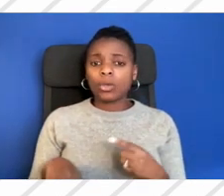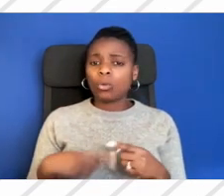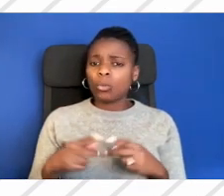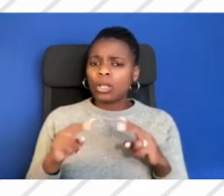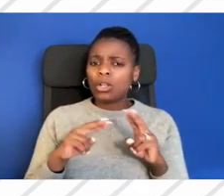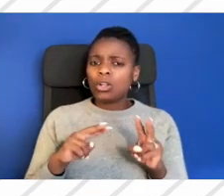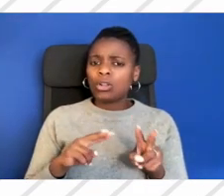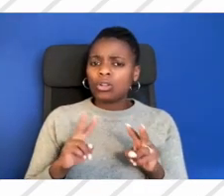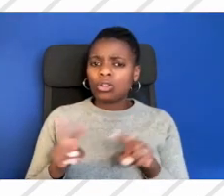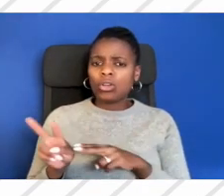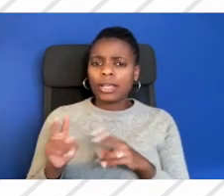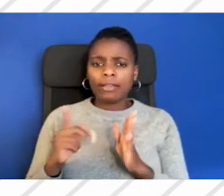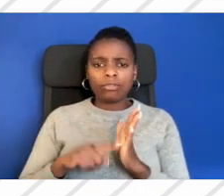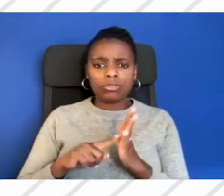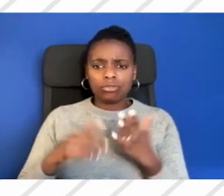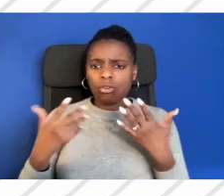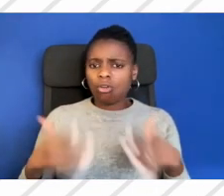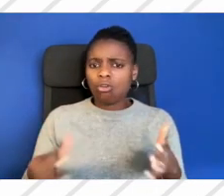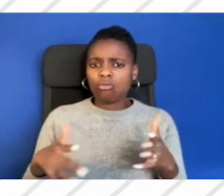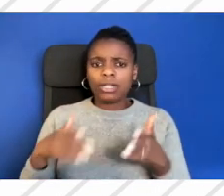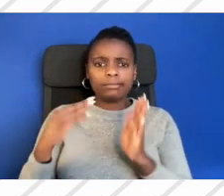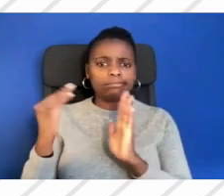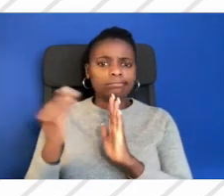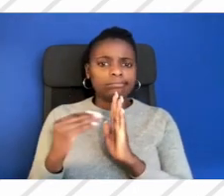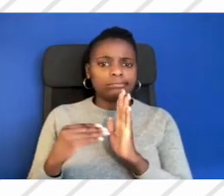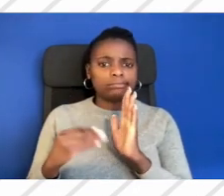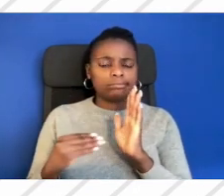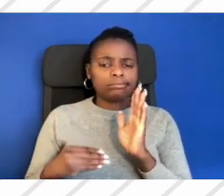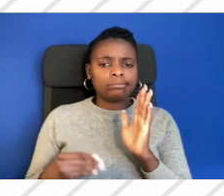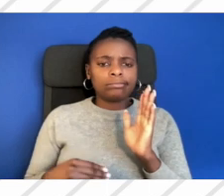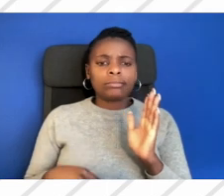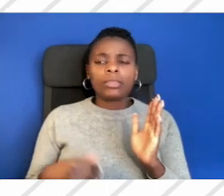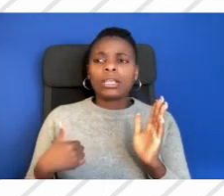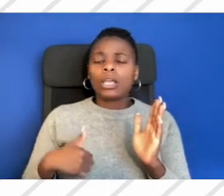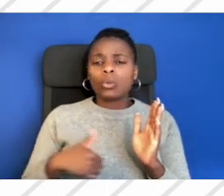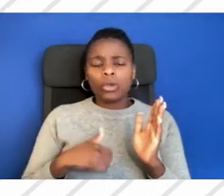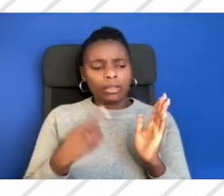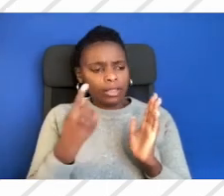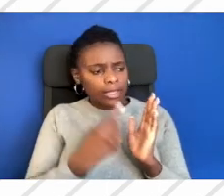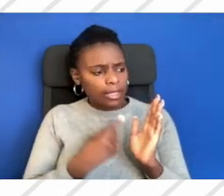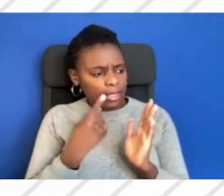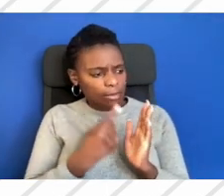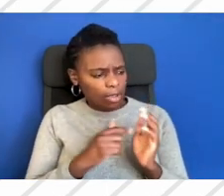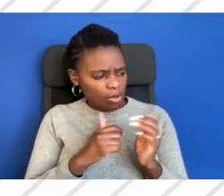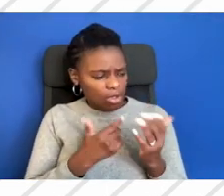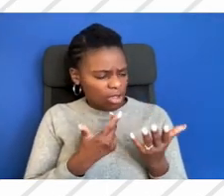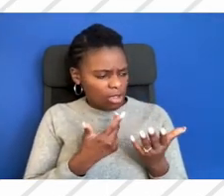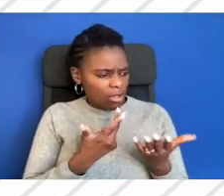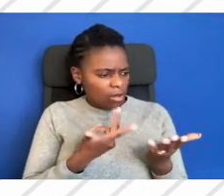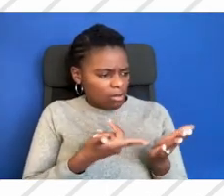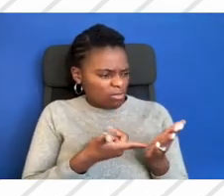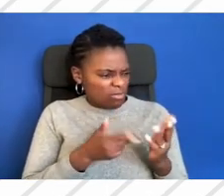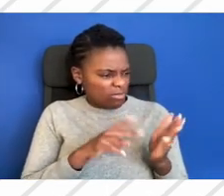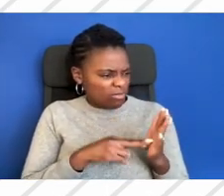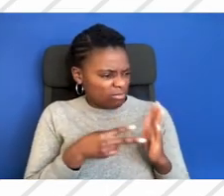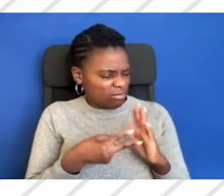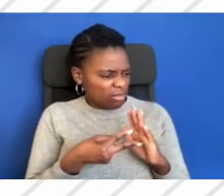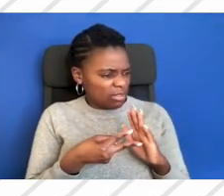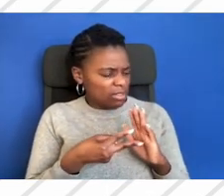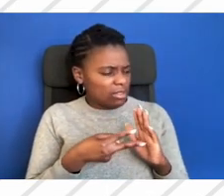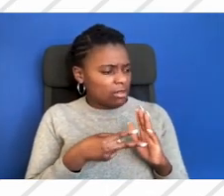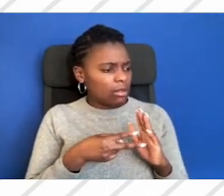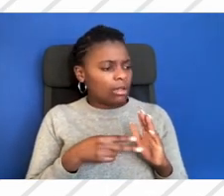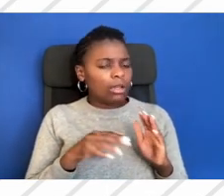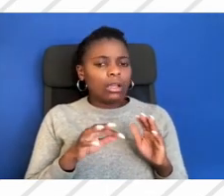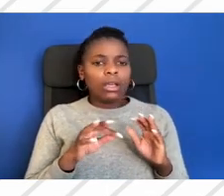been produced, and when we're drawing conclusions from existing research, I think we always need to remember that research